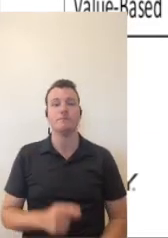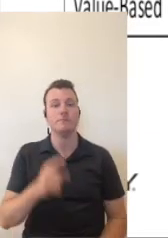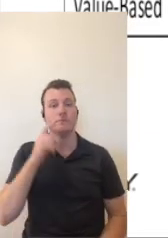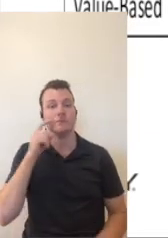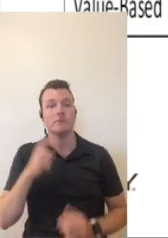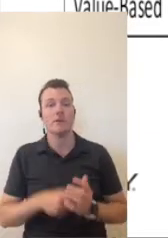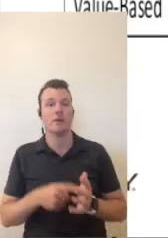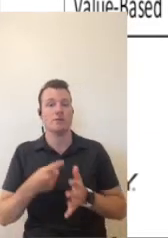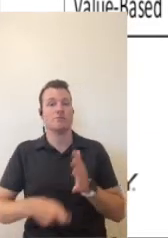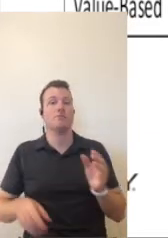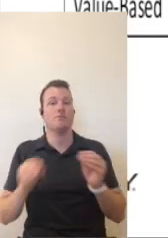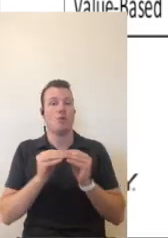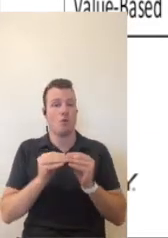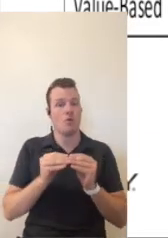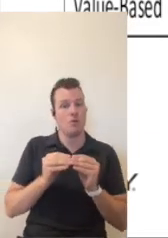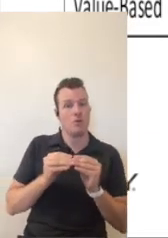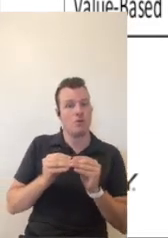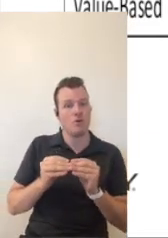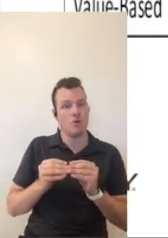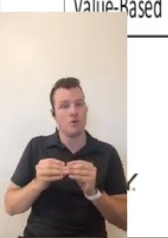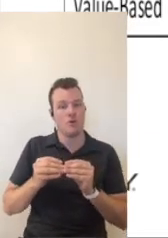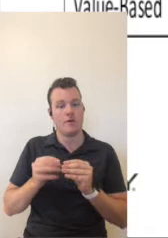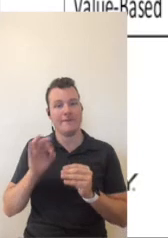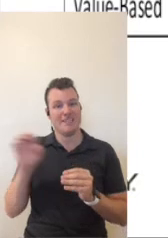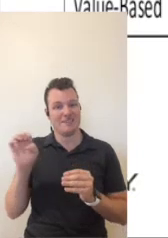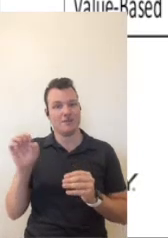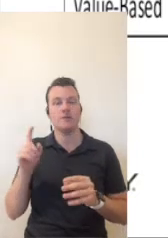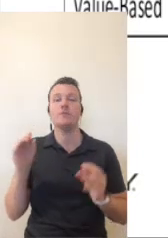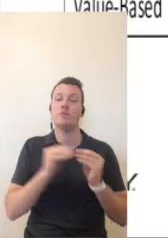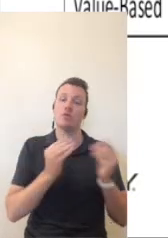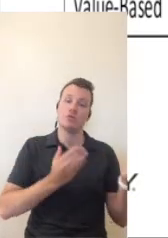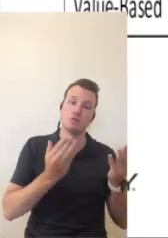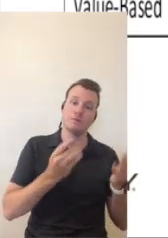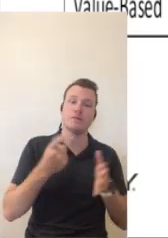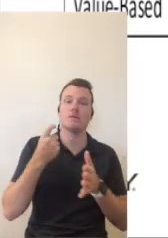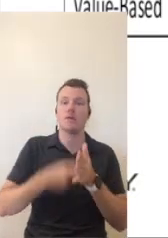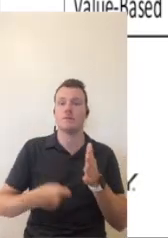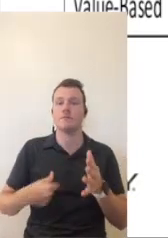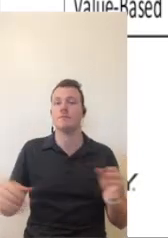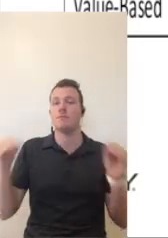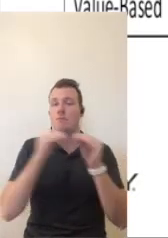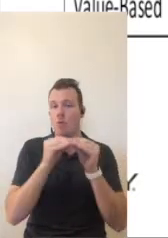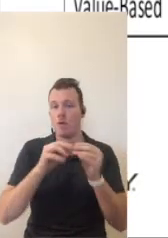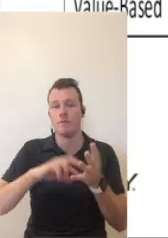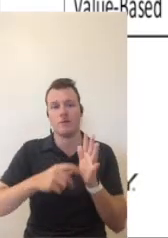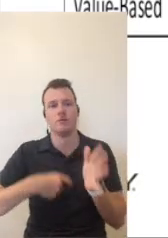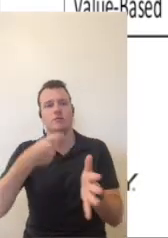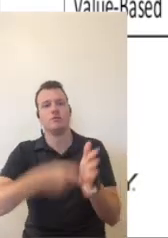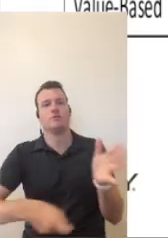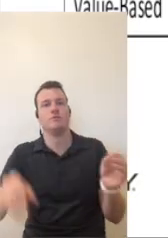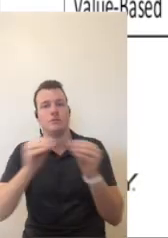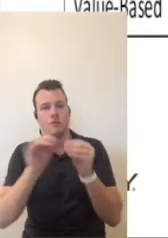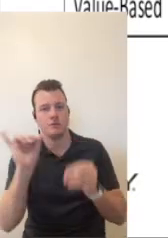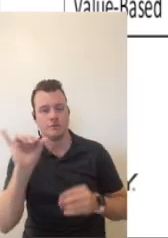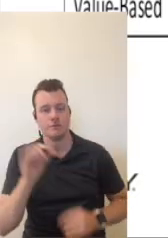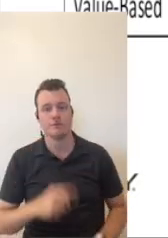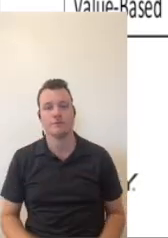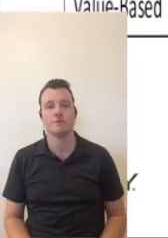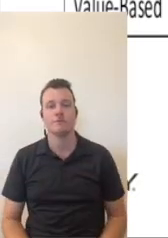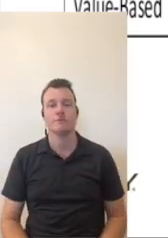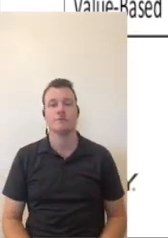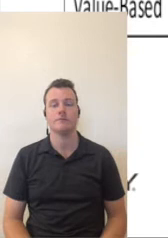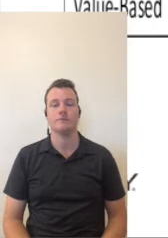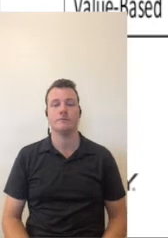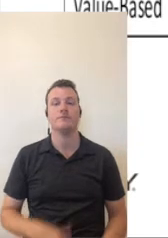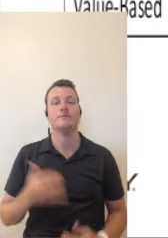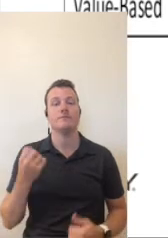we made it 40%. But you'll also notice I'm charging a higher fee. I'm providing more services, it's